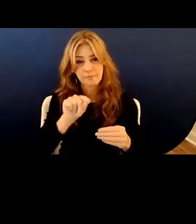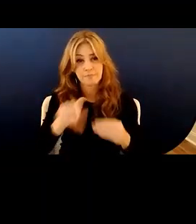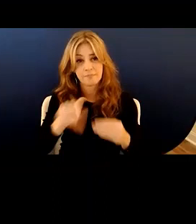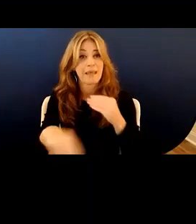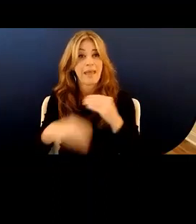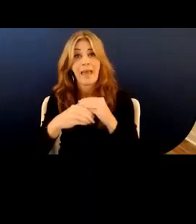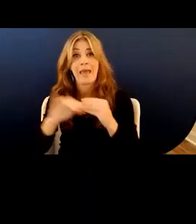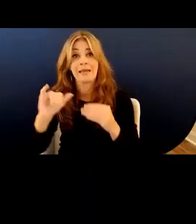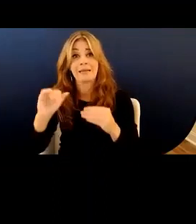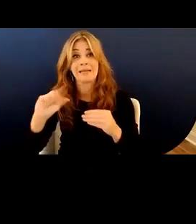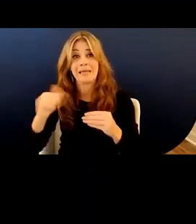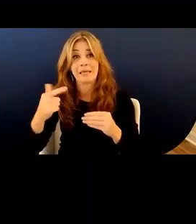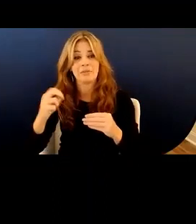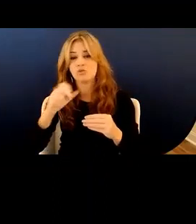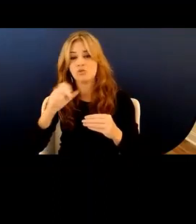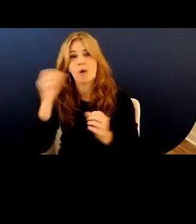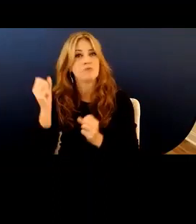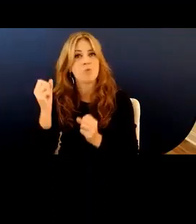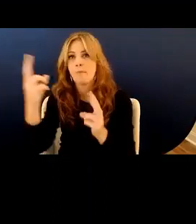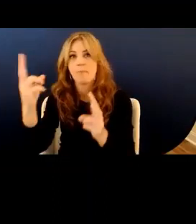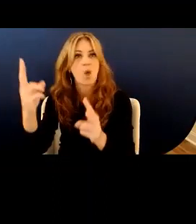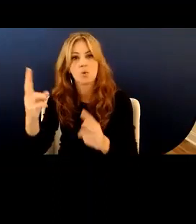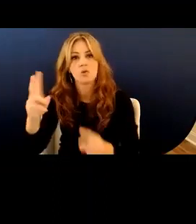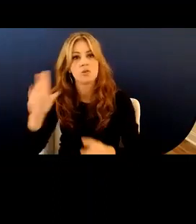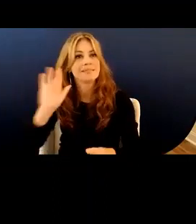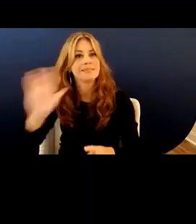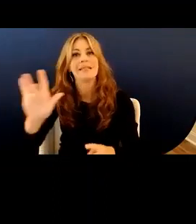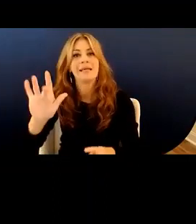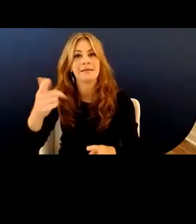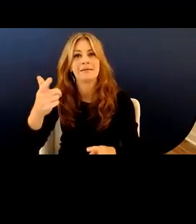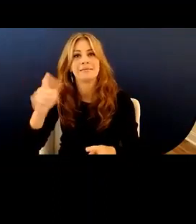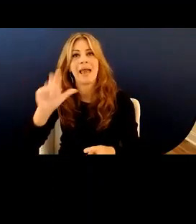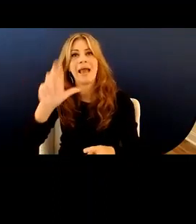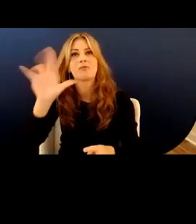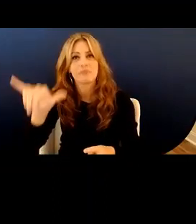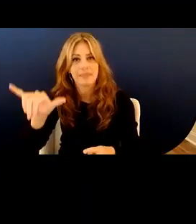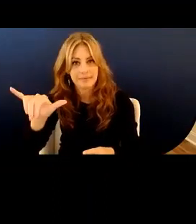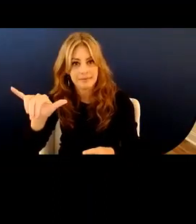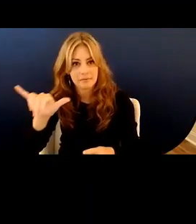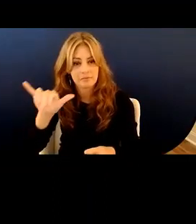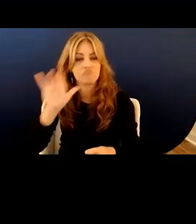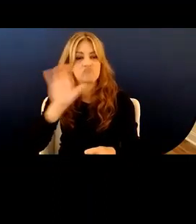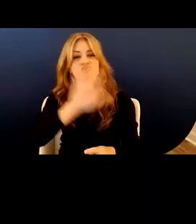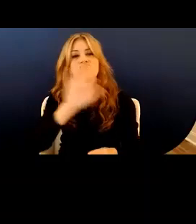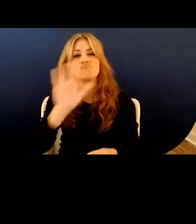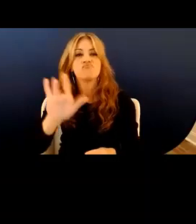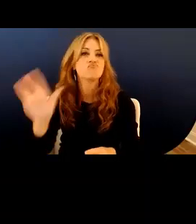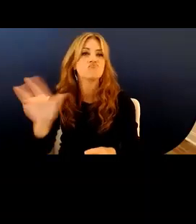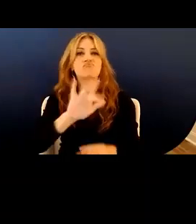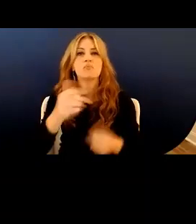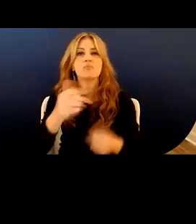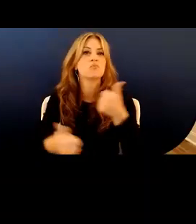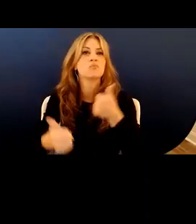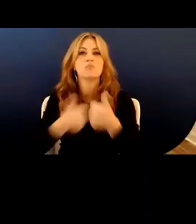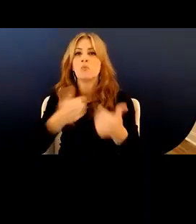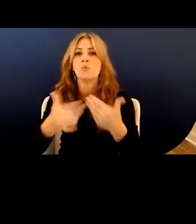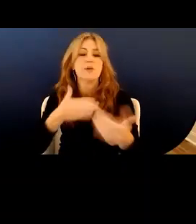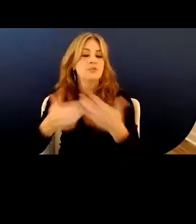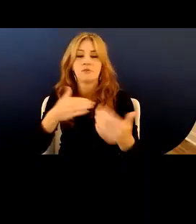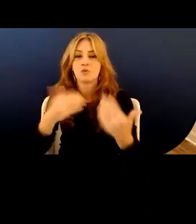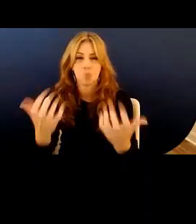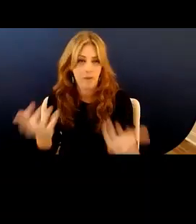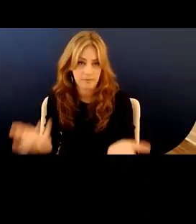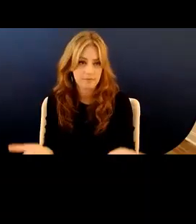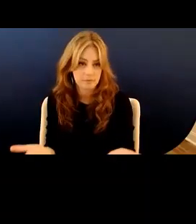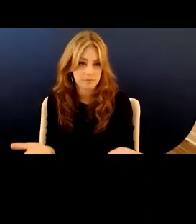button, but rather than uploading here, you just go to your image gallery and choose the image you want to enter,